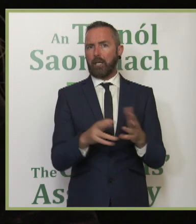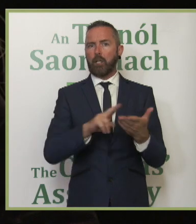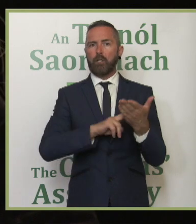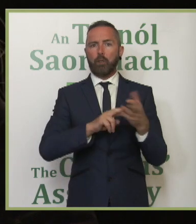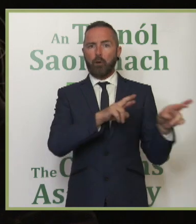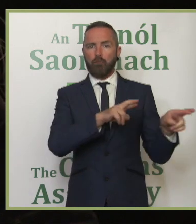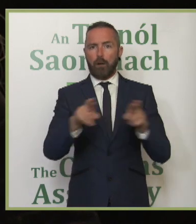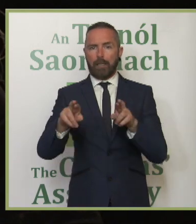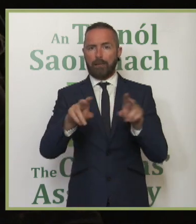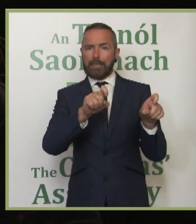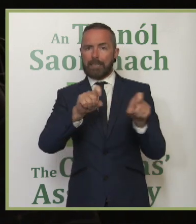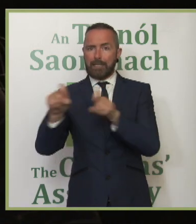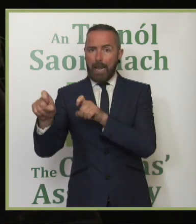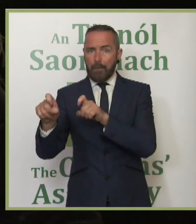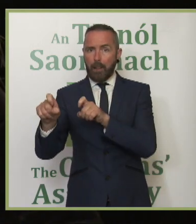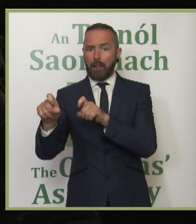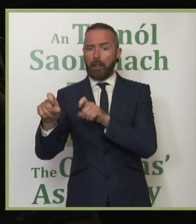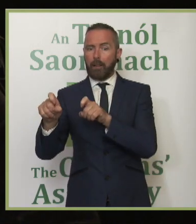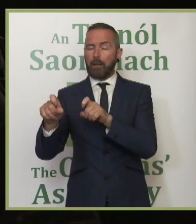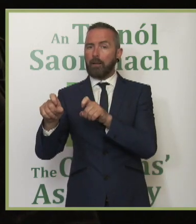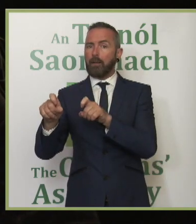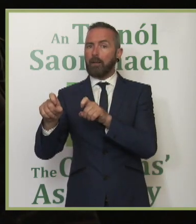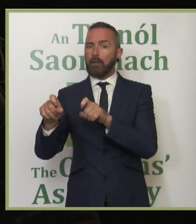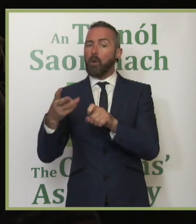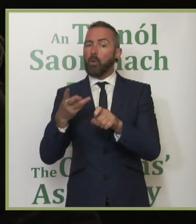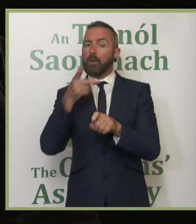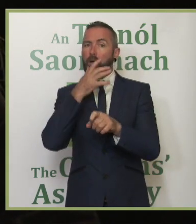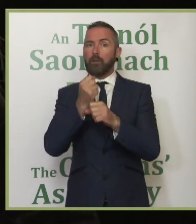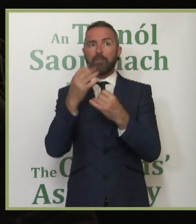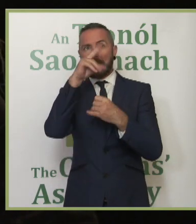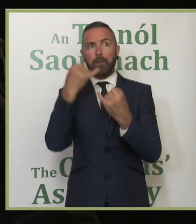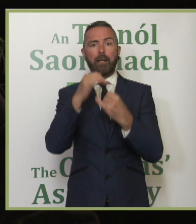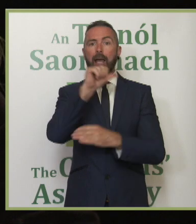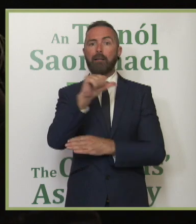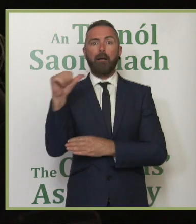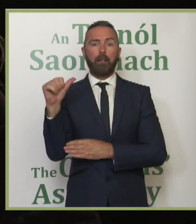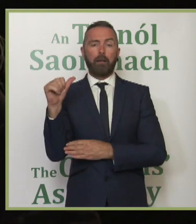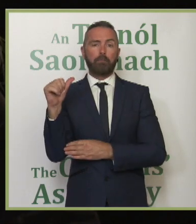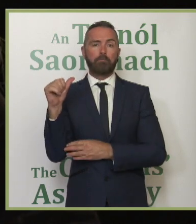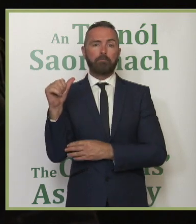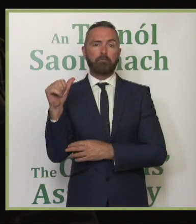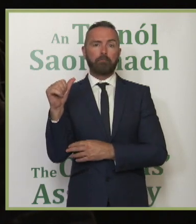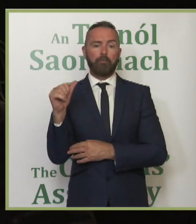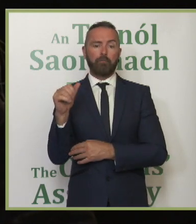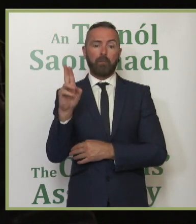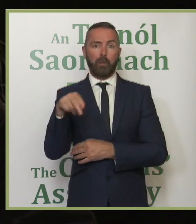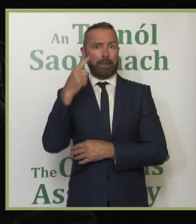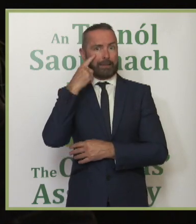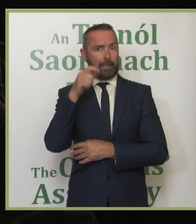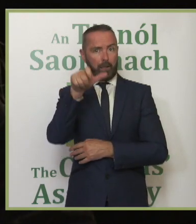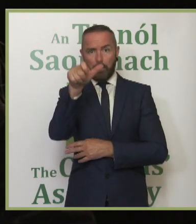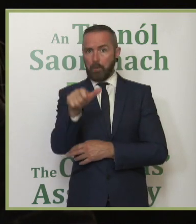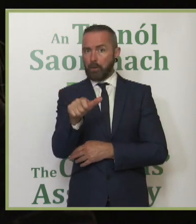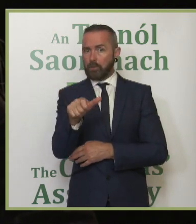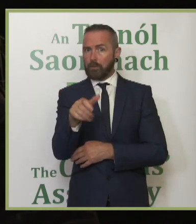or a stable drug. So again, we'll talk about alcohol. You could see that